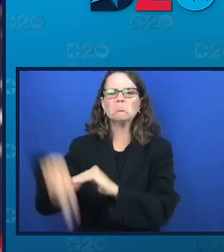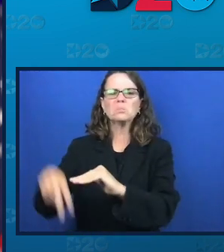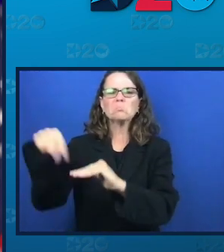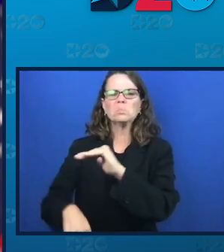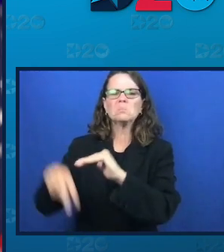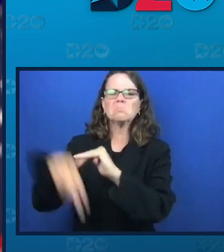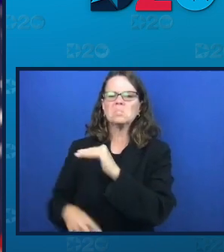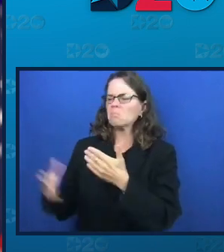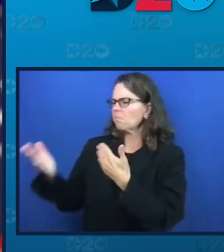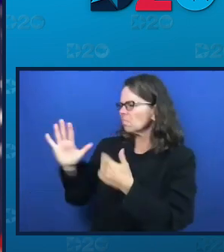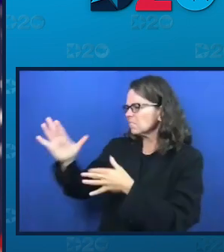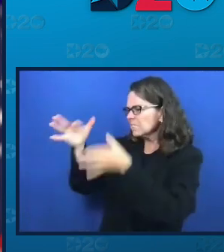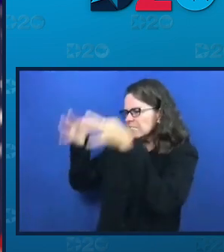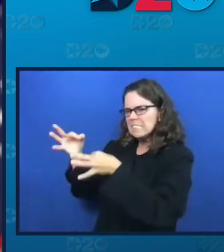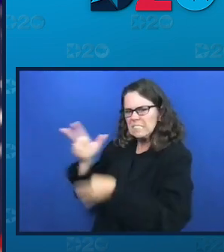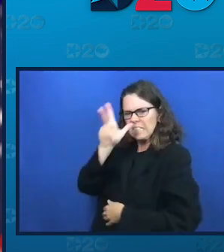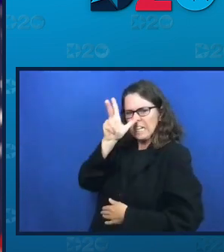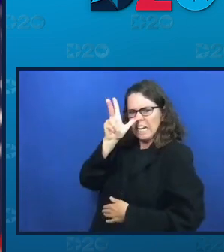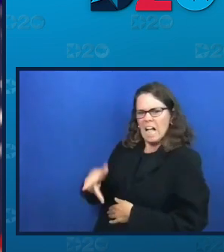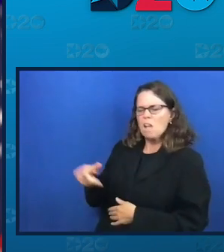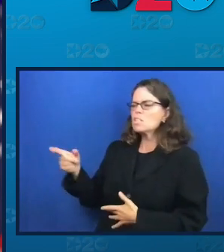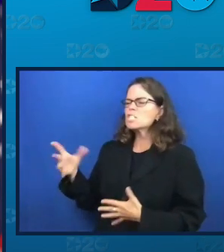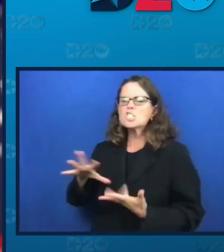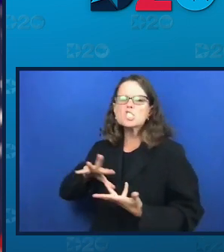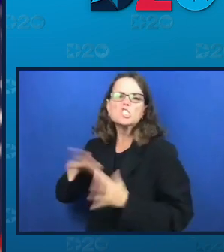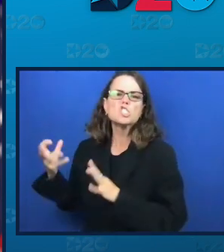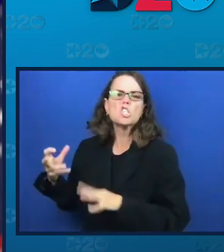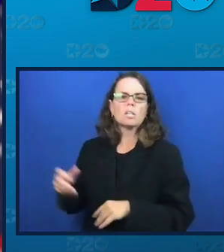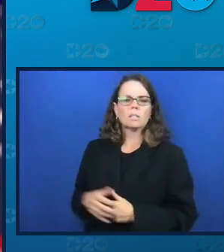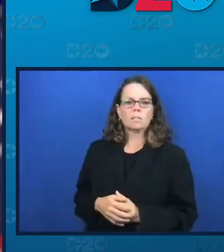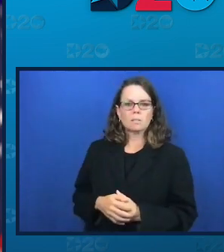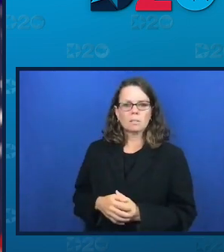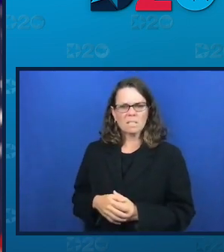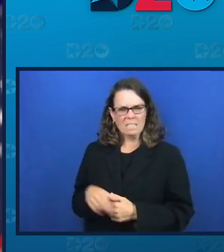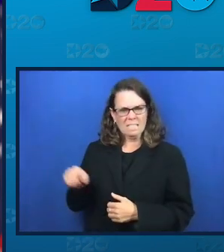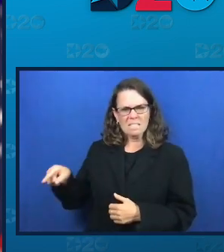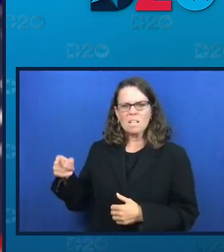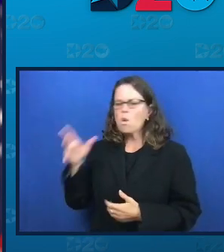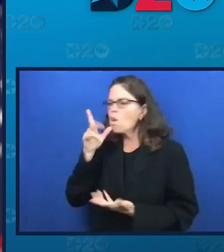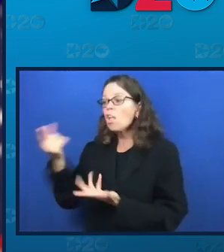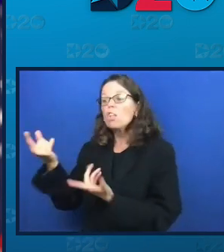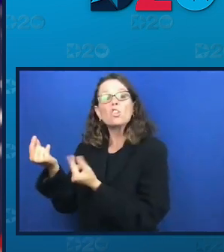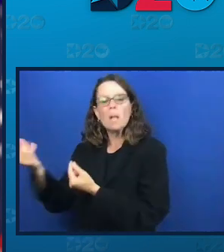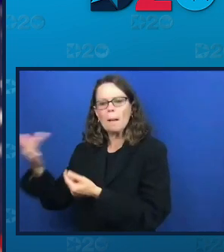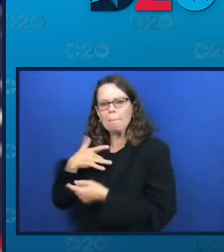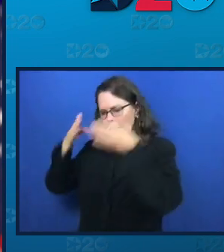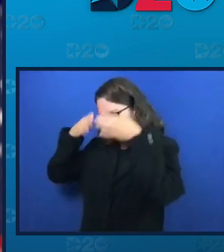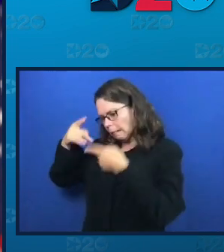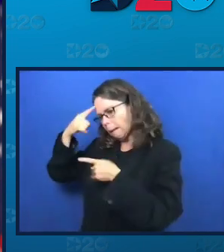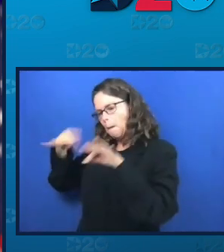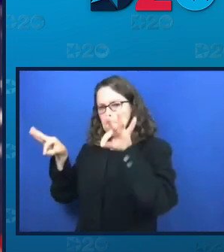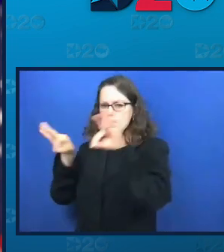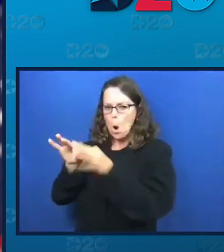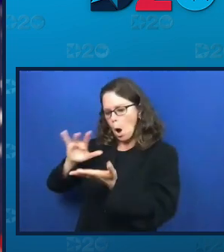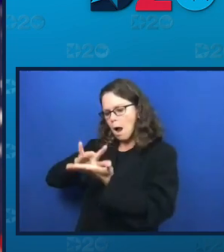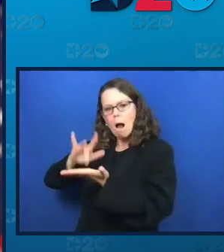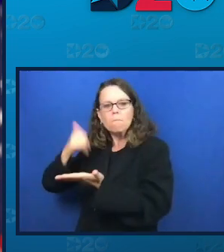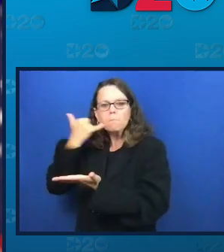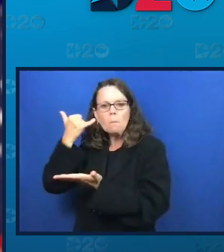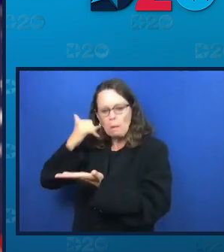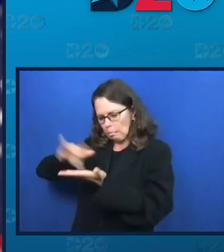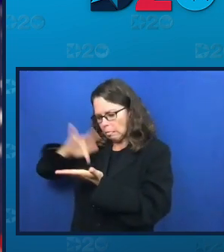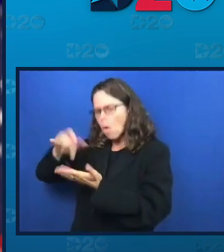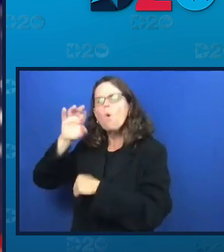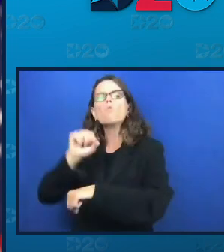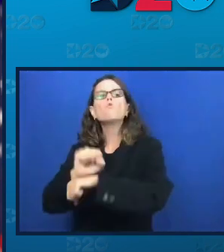danger, and who spends more time tweeting than working? If the answer is no, why the hell would we